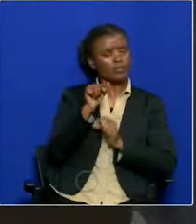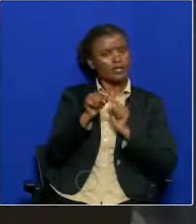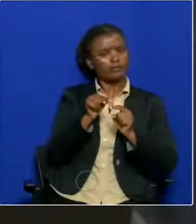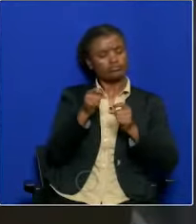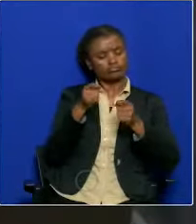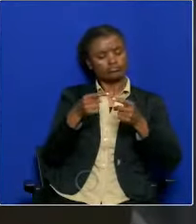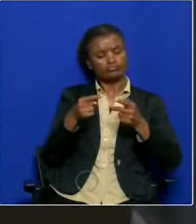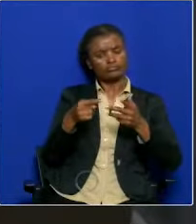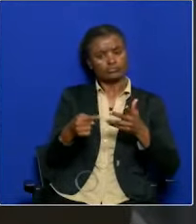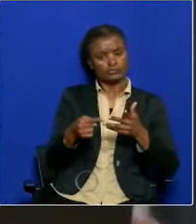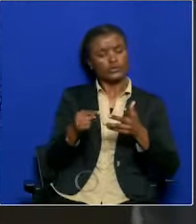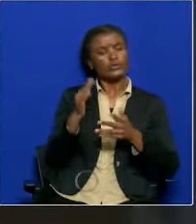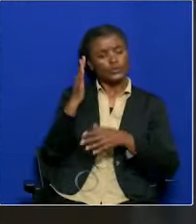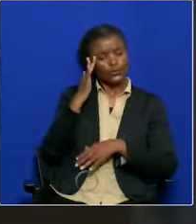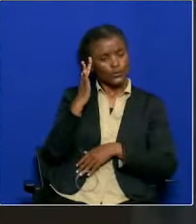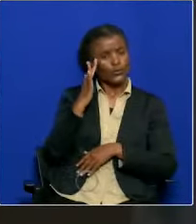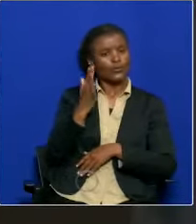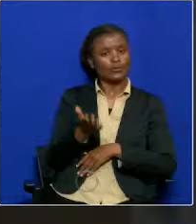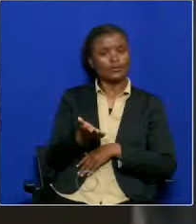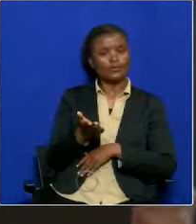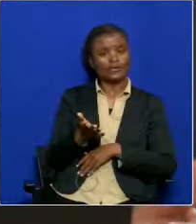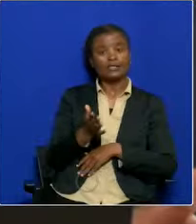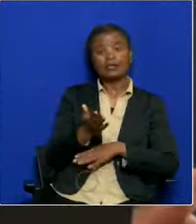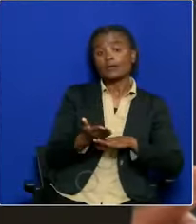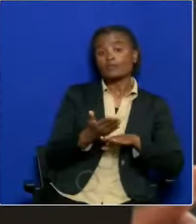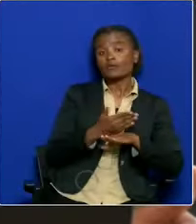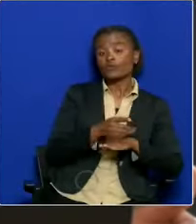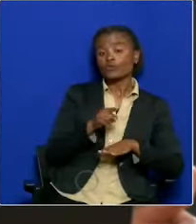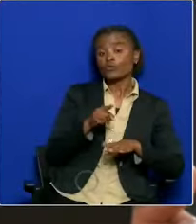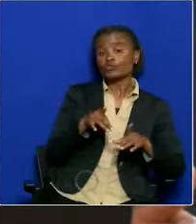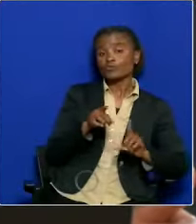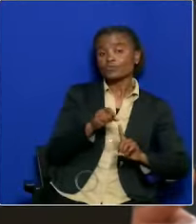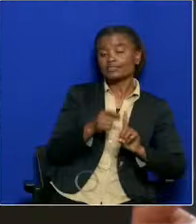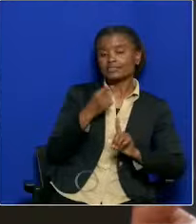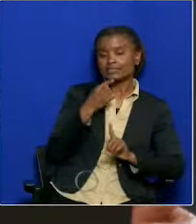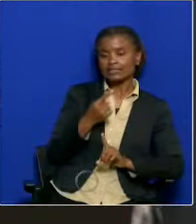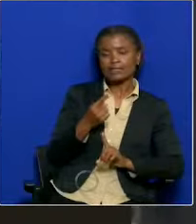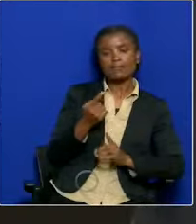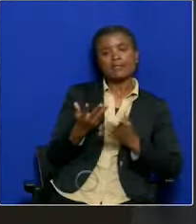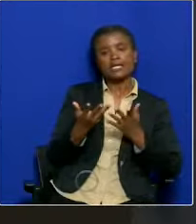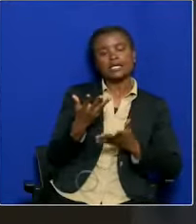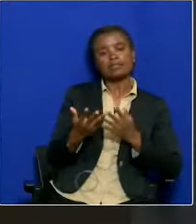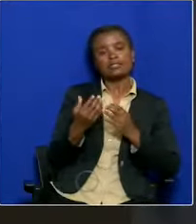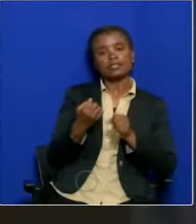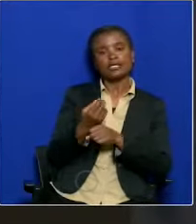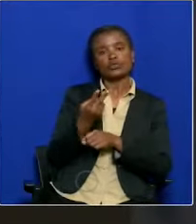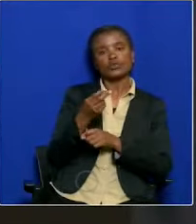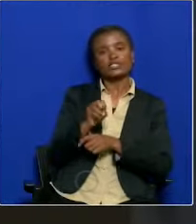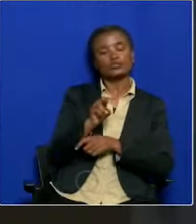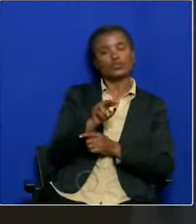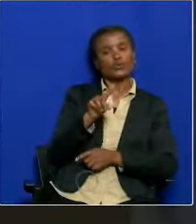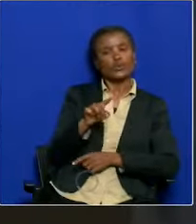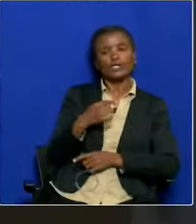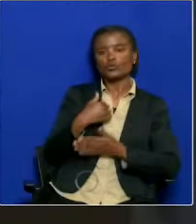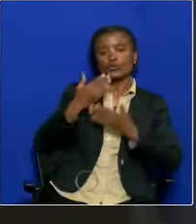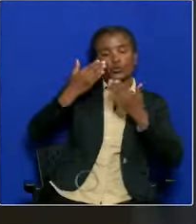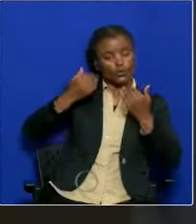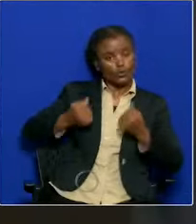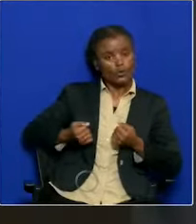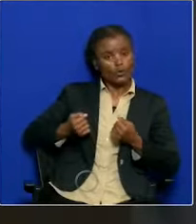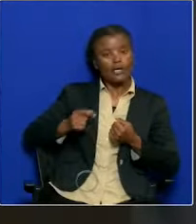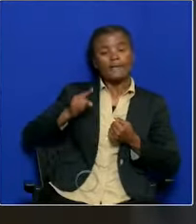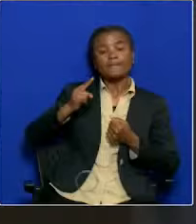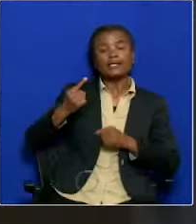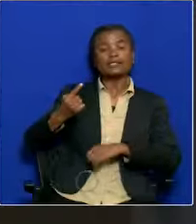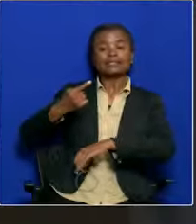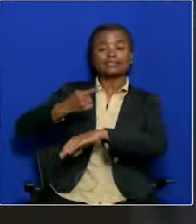you didn't know, as Chair says, about these things in 2021, on the day when you take a loan or you accept a loan